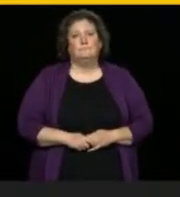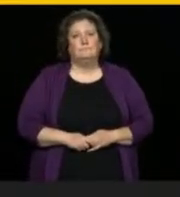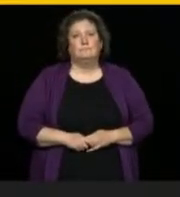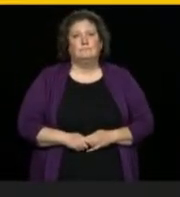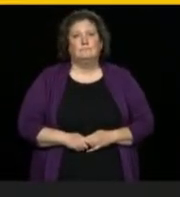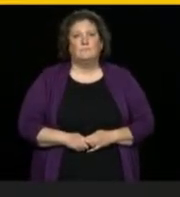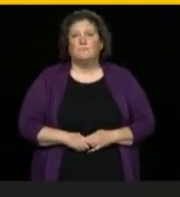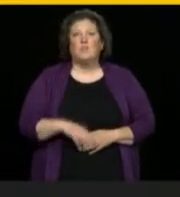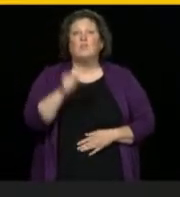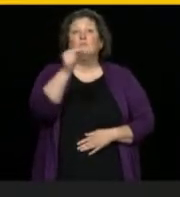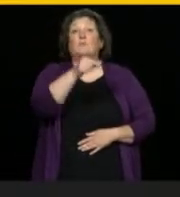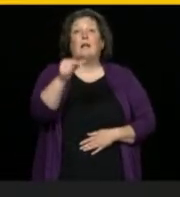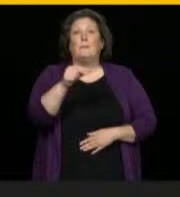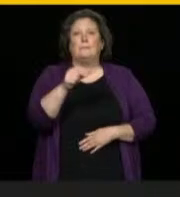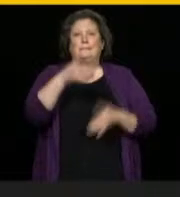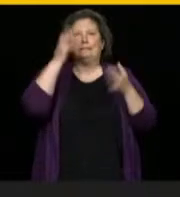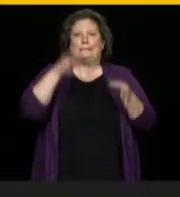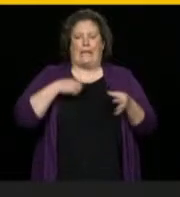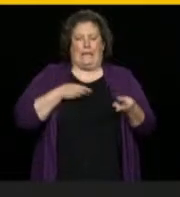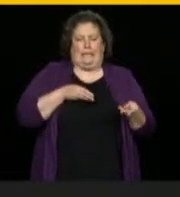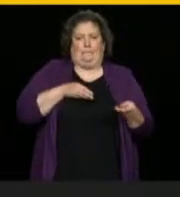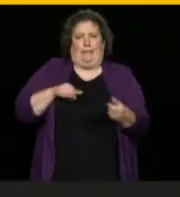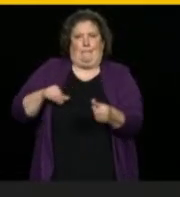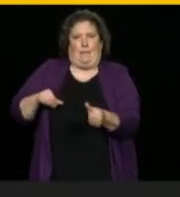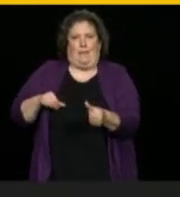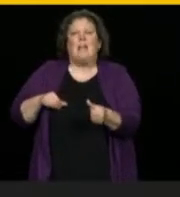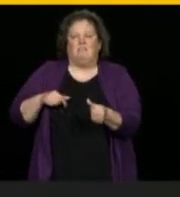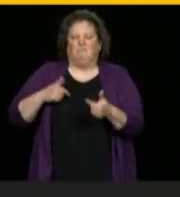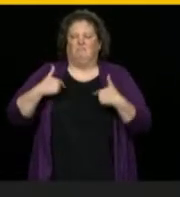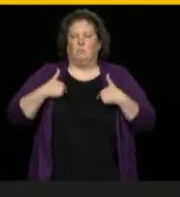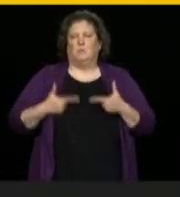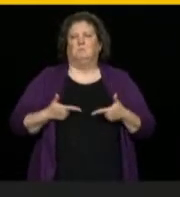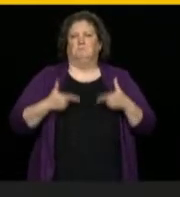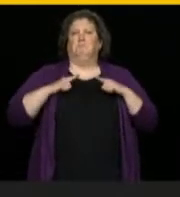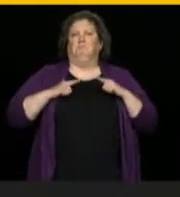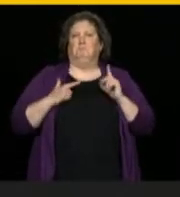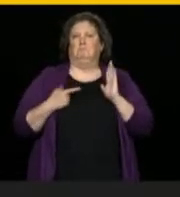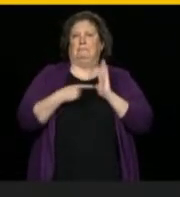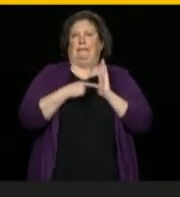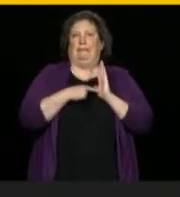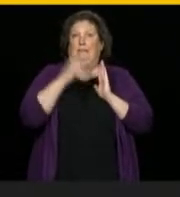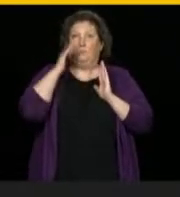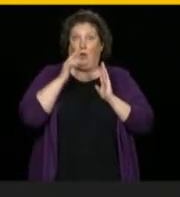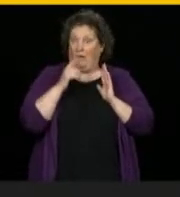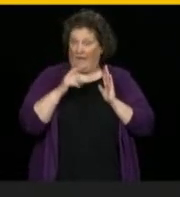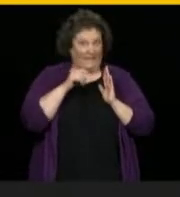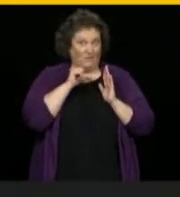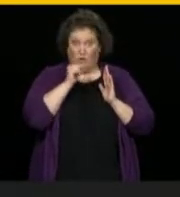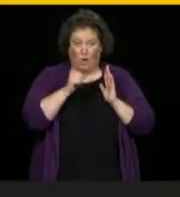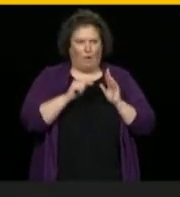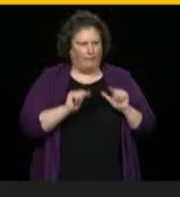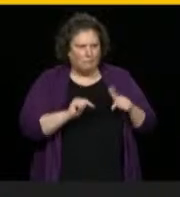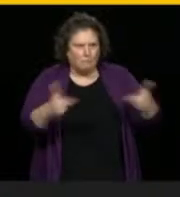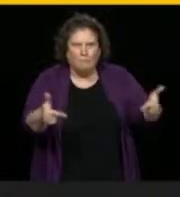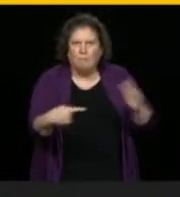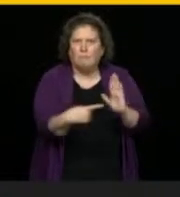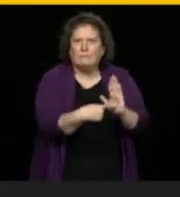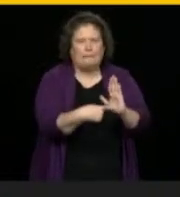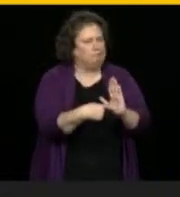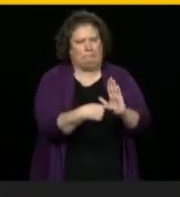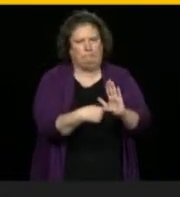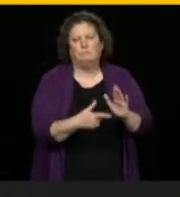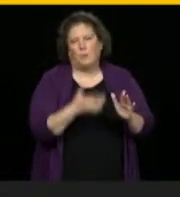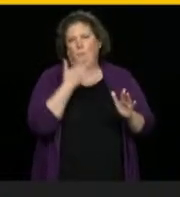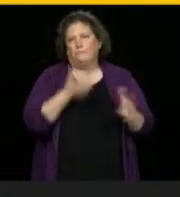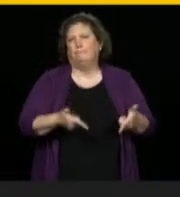amount that Canadians themselves had to take on. We were able to do this because Canada entered this crisis on